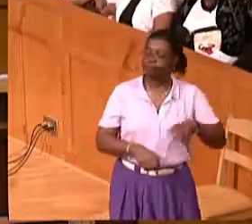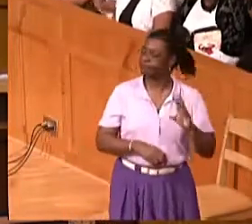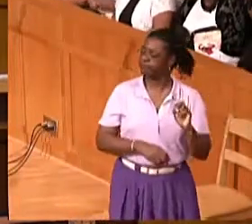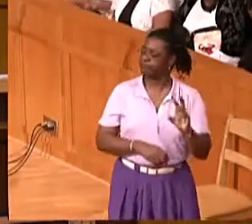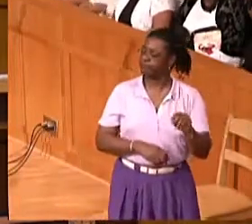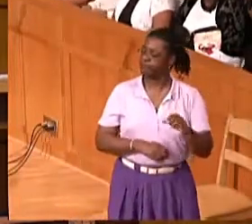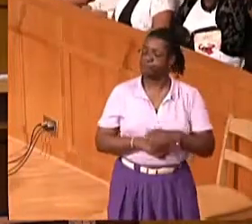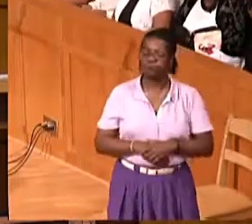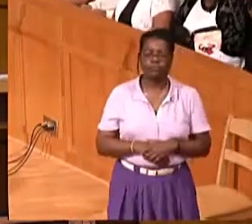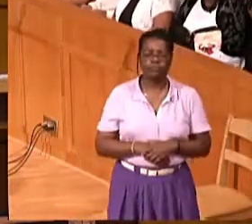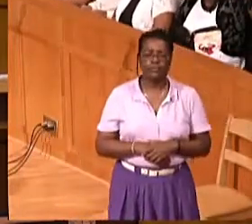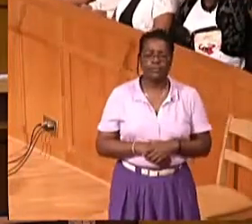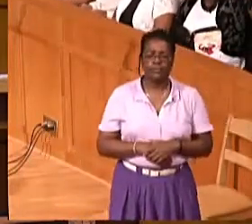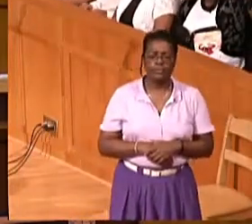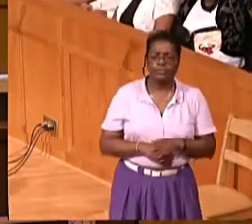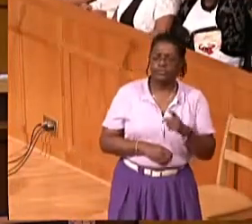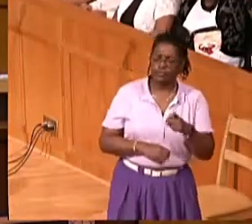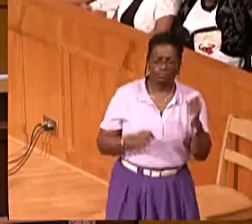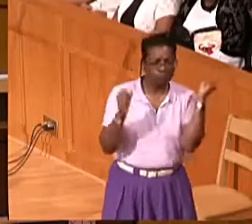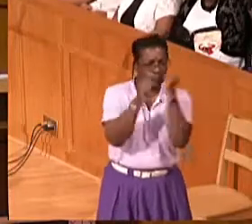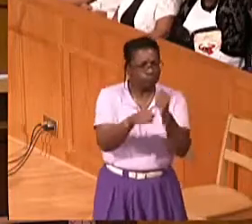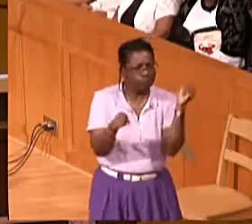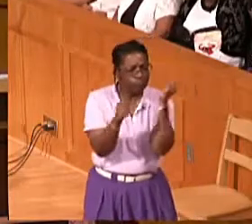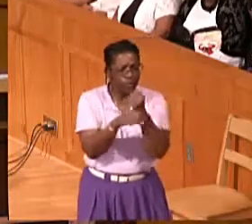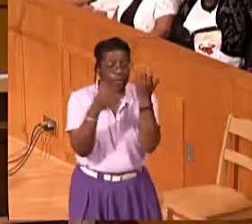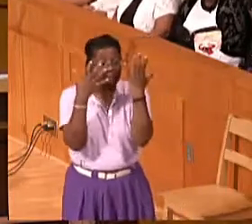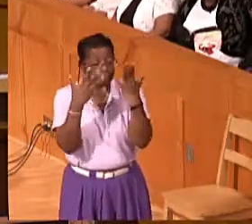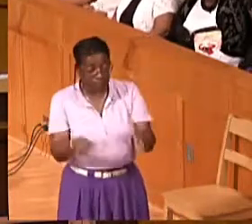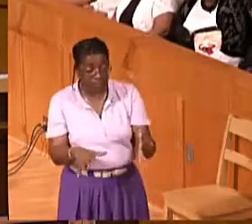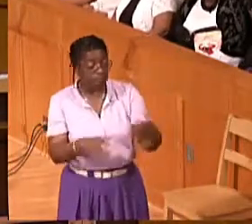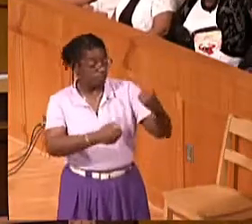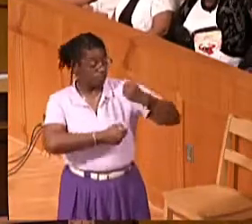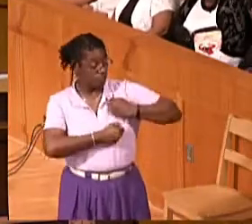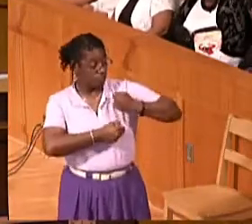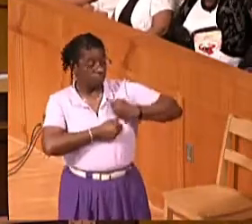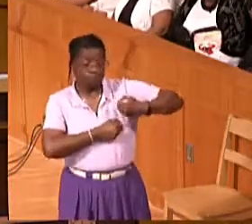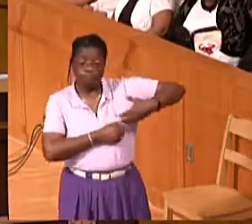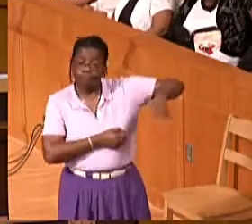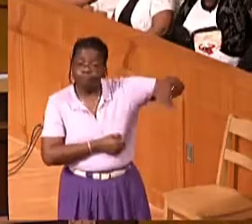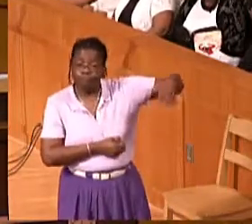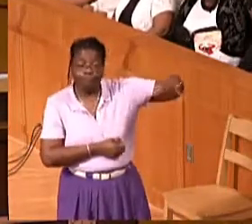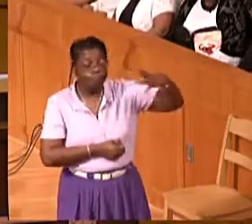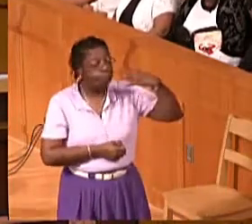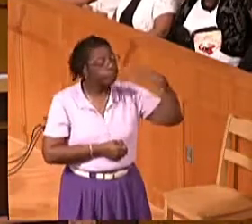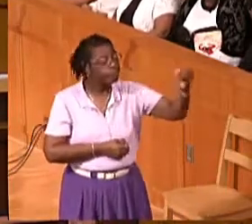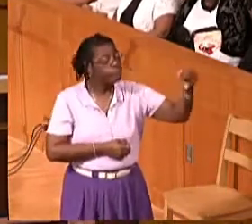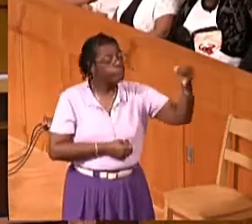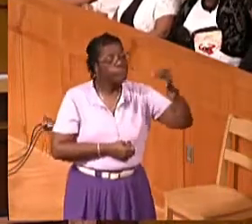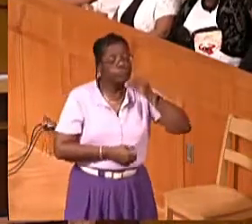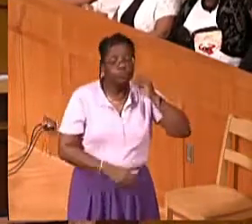Amen. Because when the fighting is over, soldiers go home. Amen. So